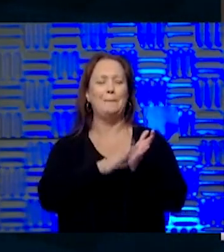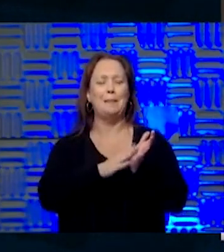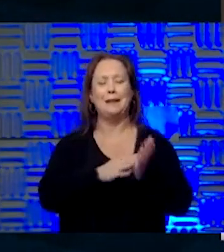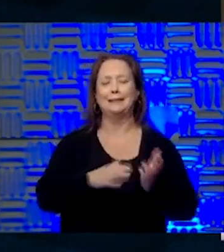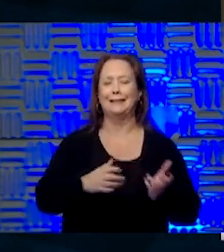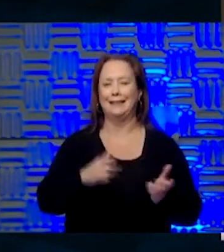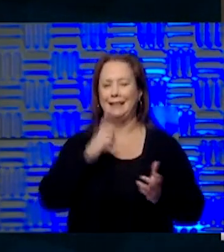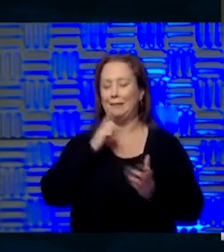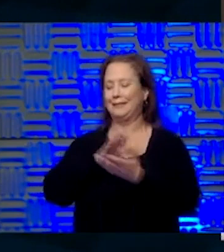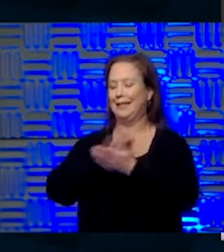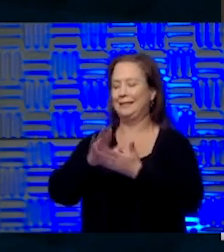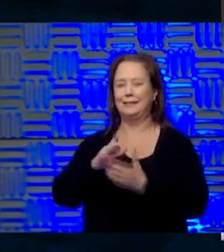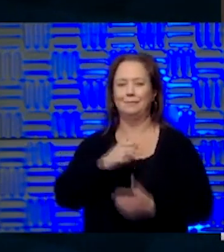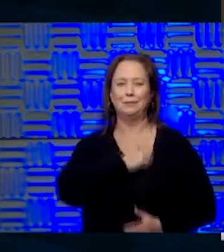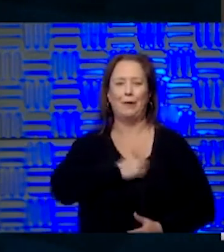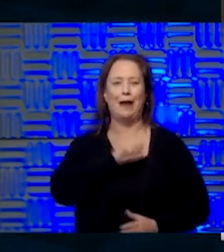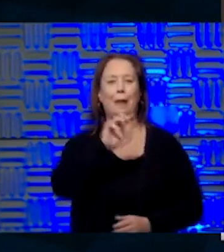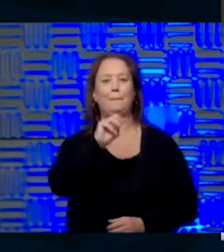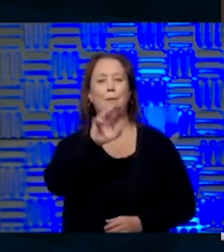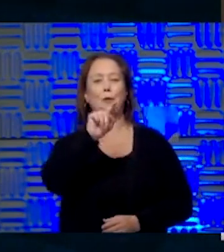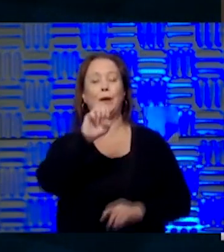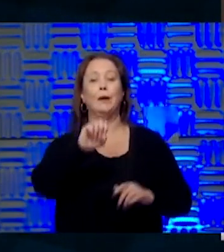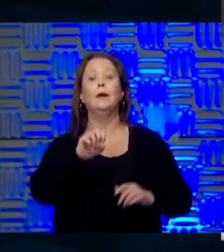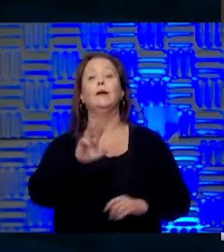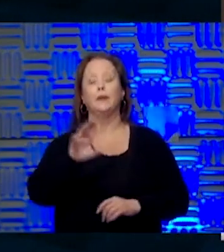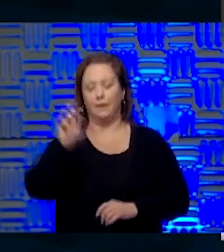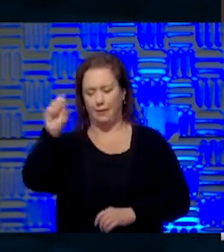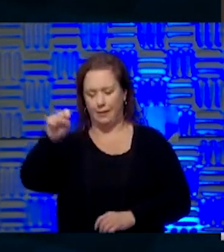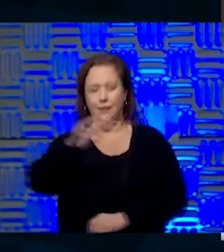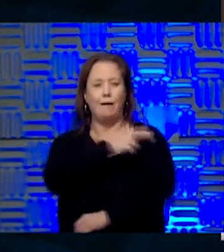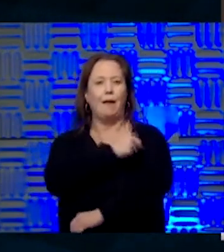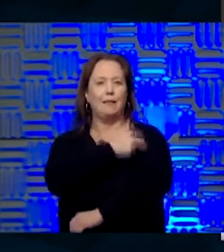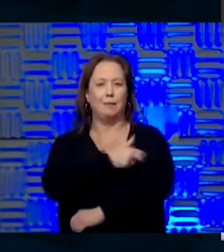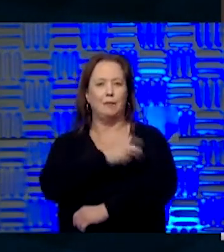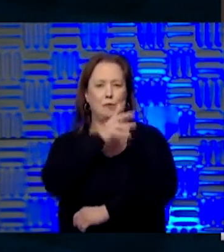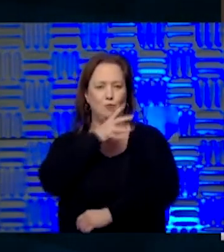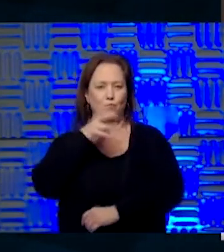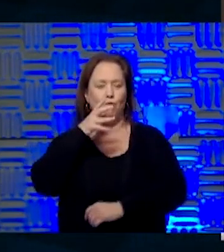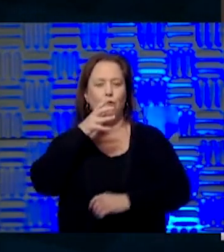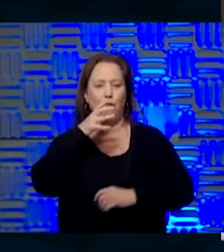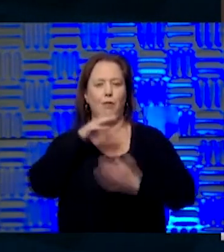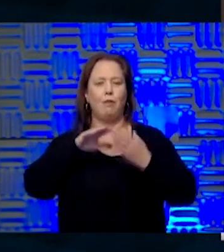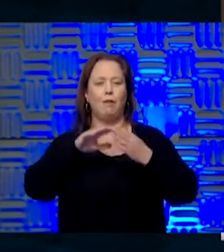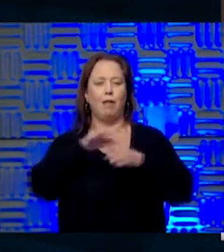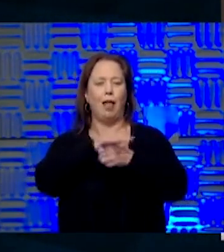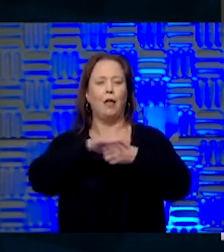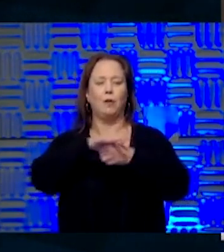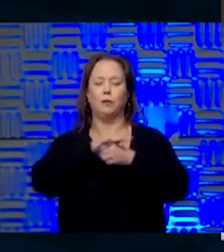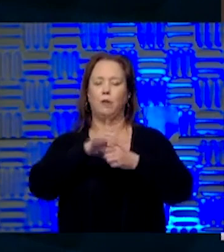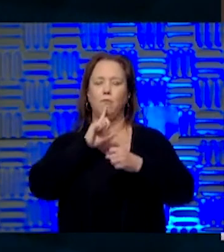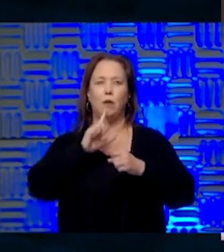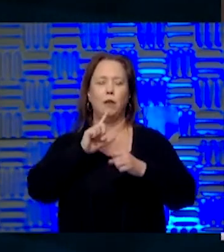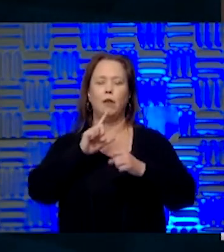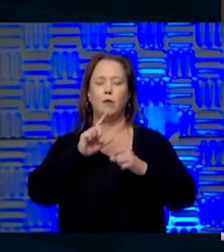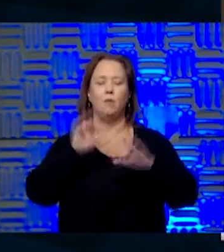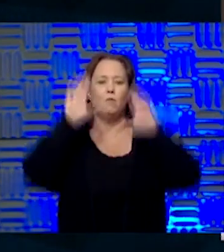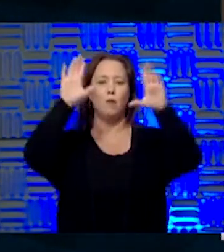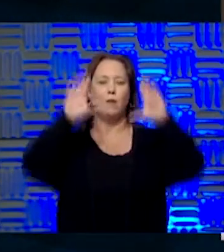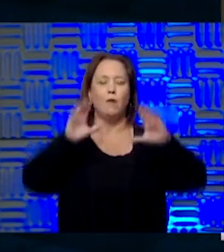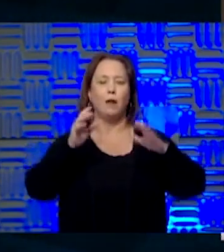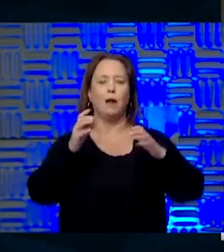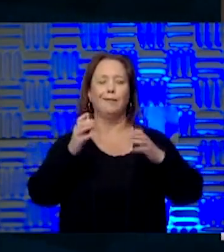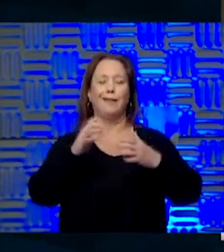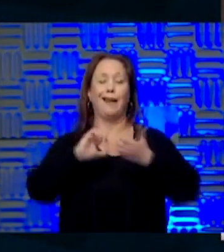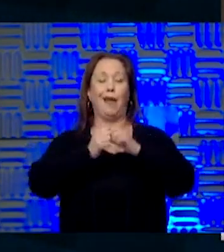Thank you, Doug. Those hospitals are hugely important to the communities they serve, and the numbers that I